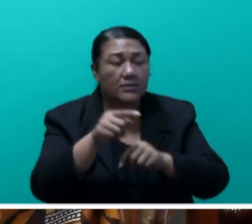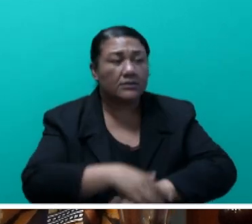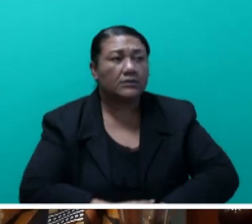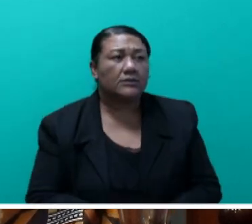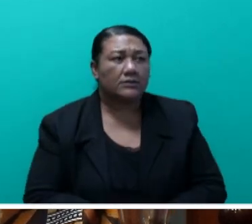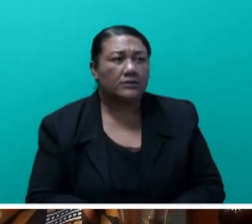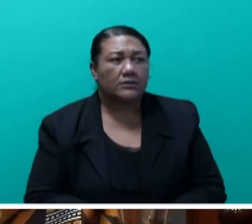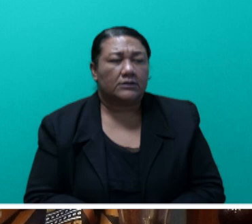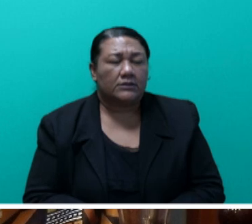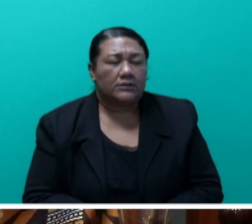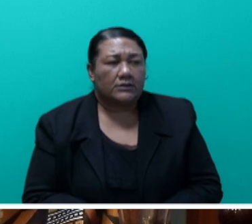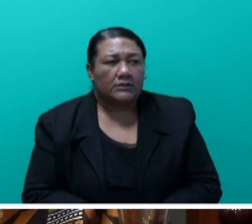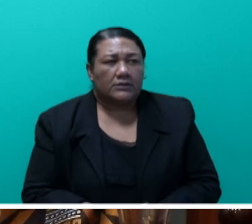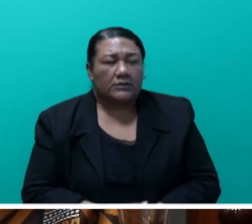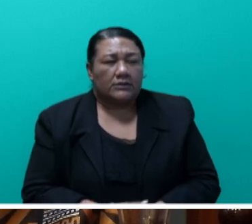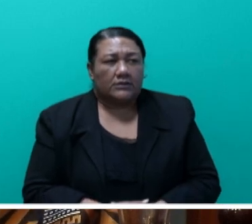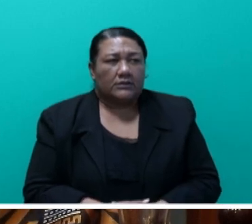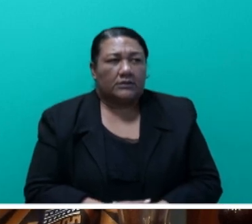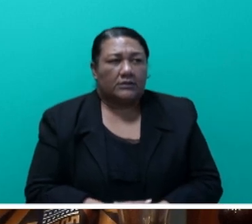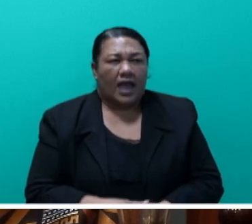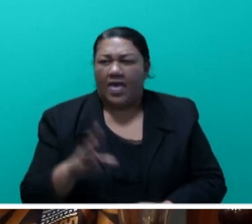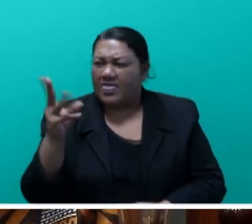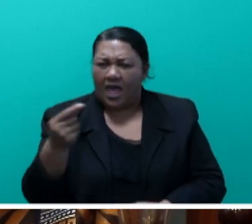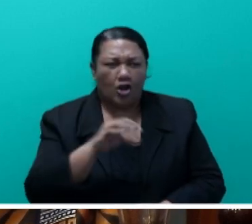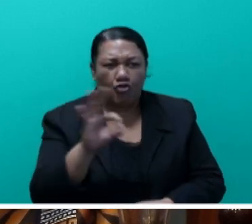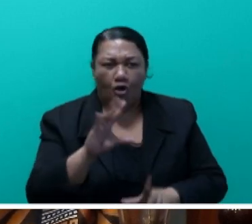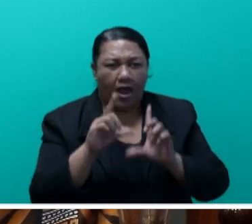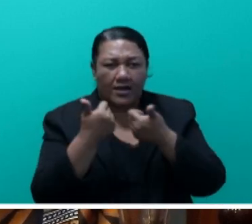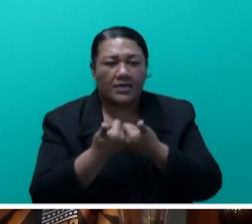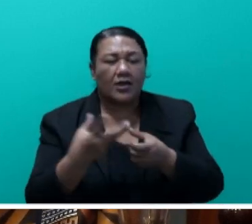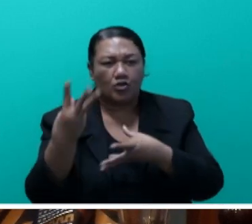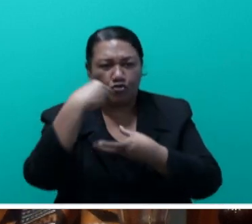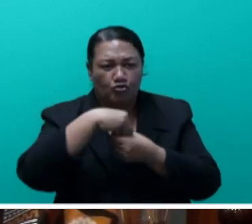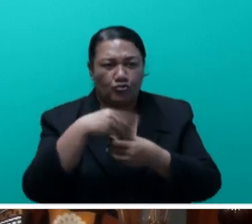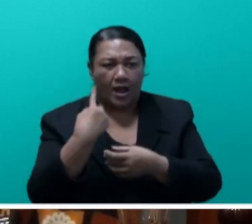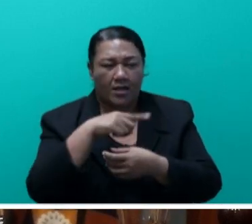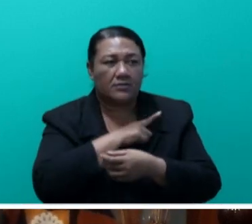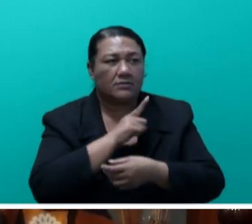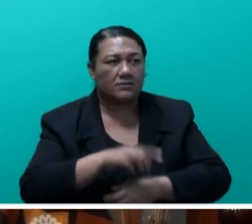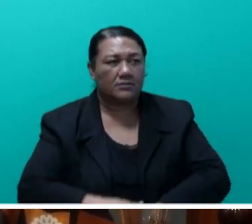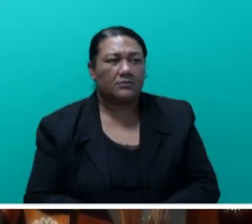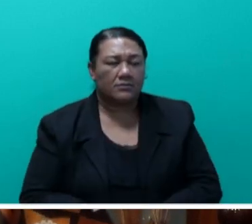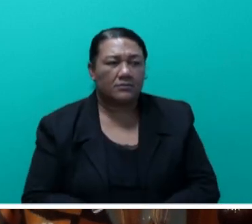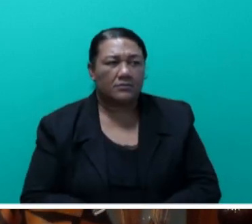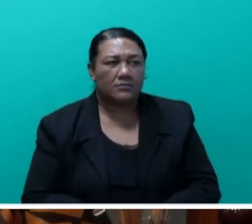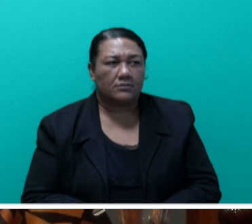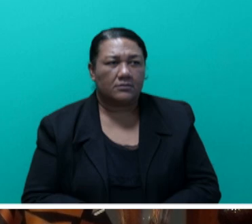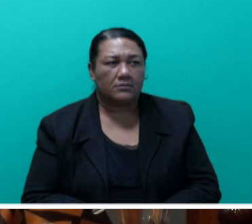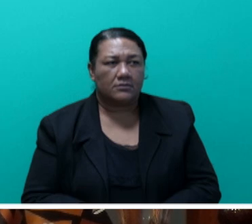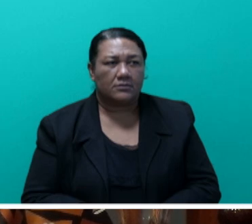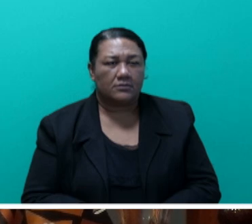We could not agree. They could not agree to include us in a bipartisan committee. That was 8 years ago. We were pleading